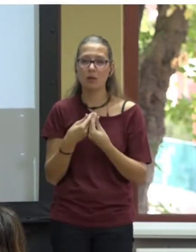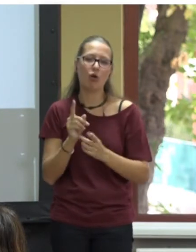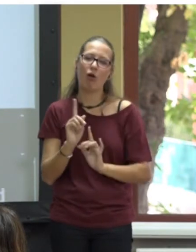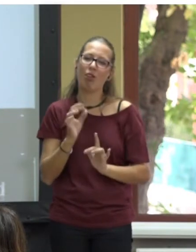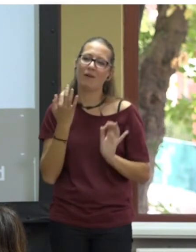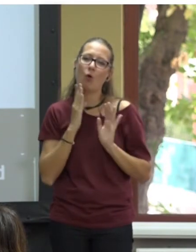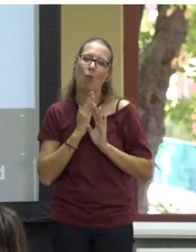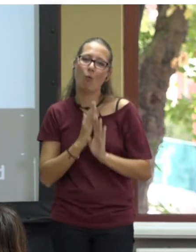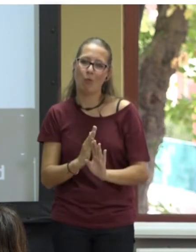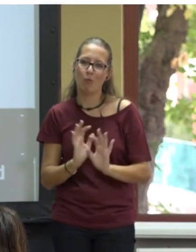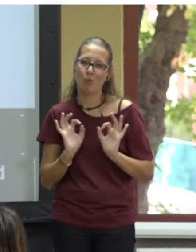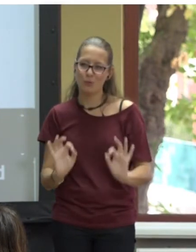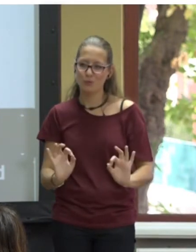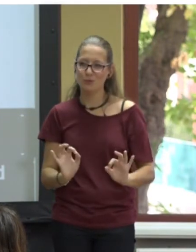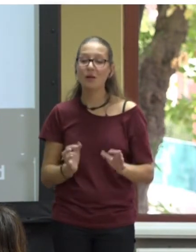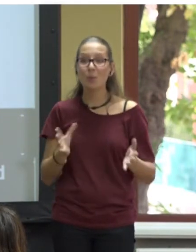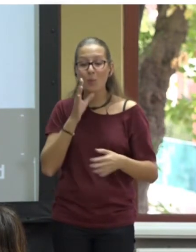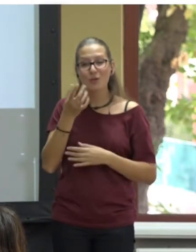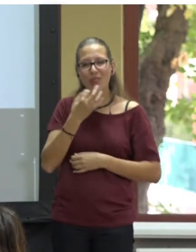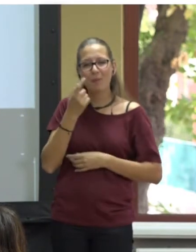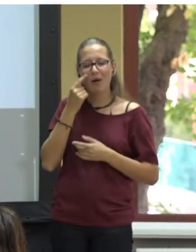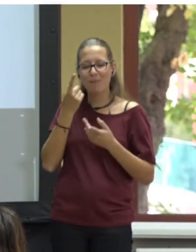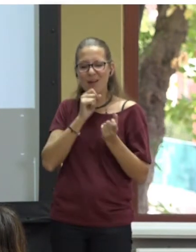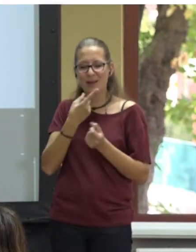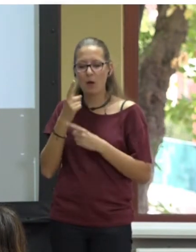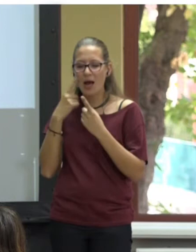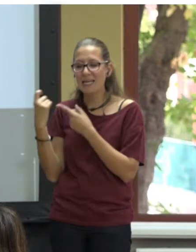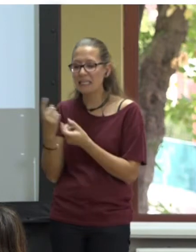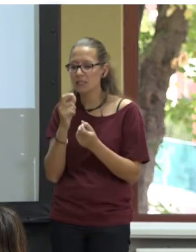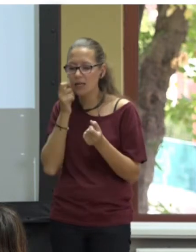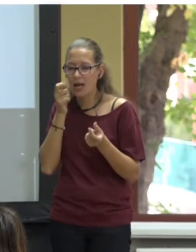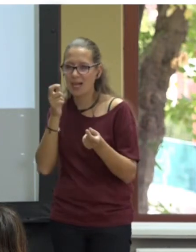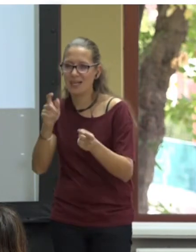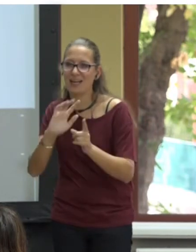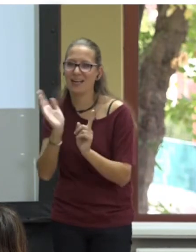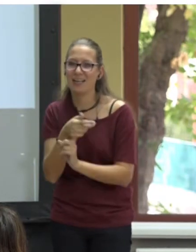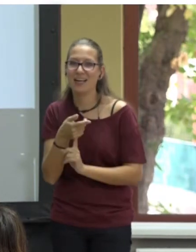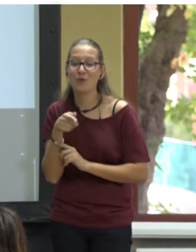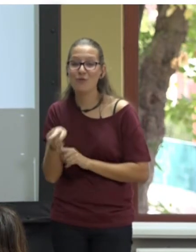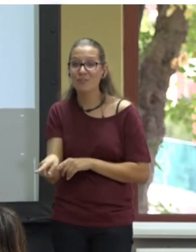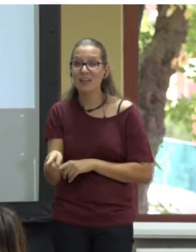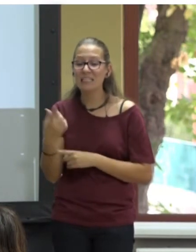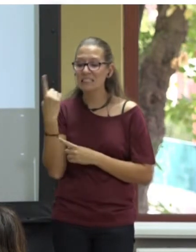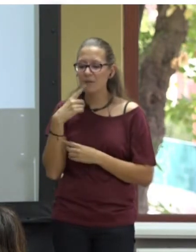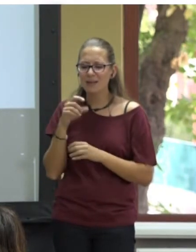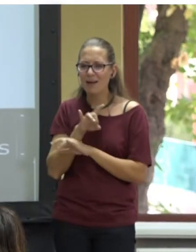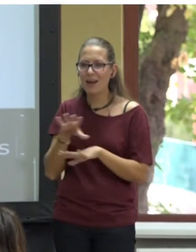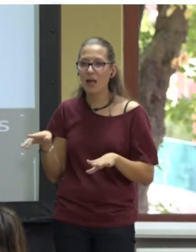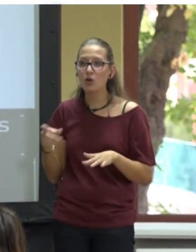should realize the necessities. Associations should open their mouth and say, hey, we have that and the other